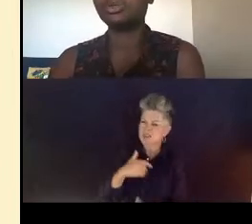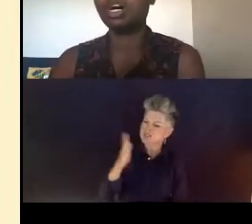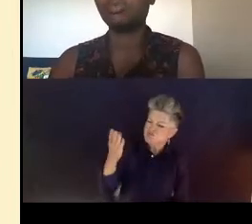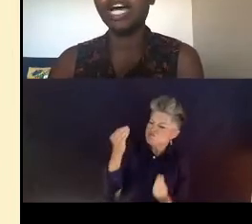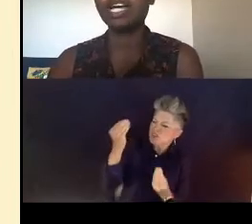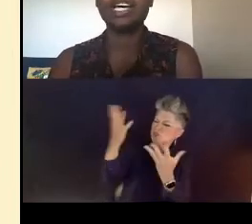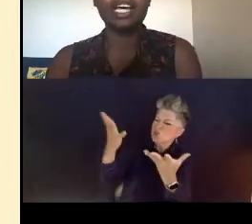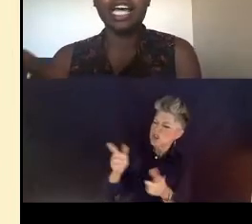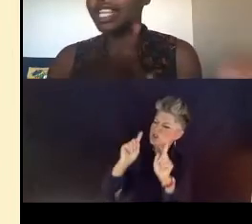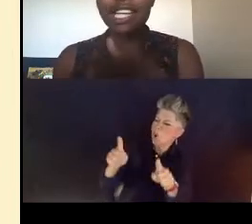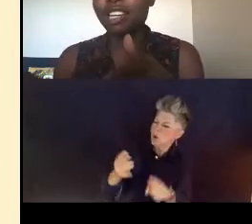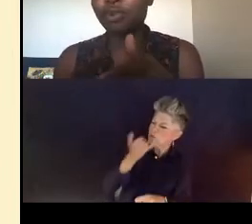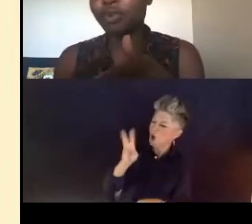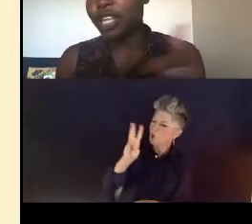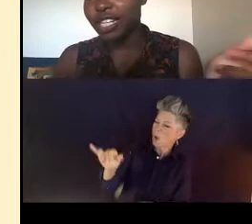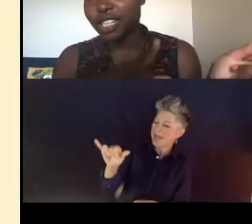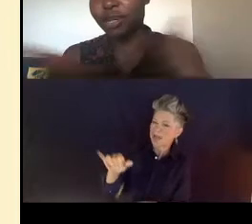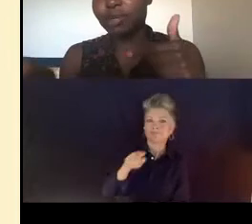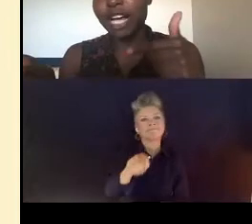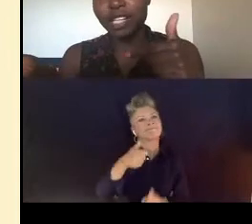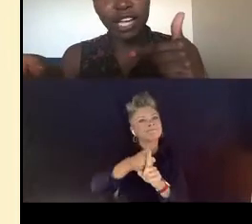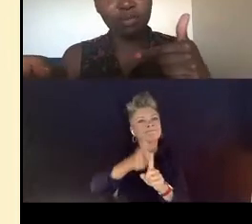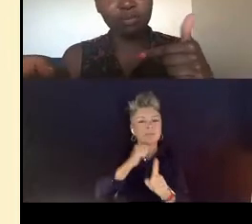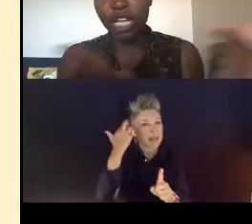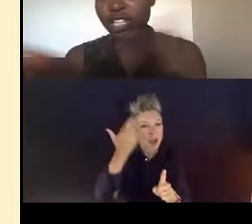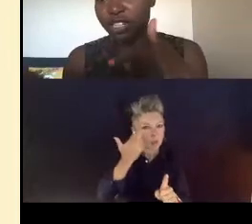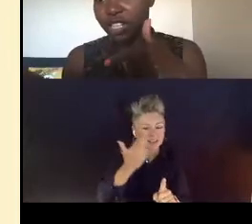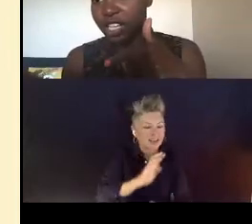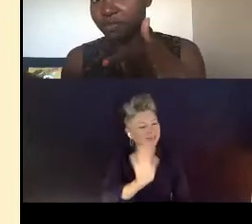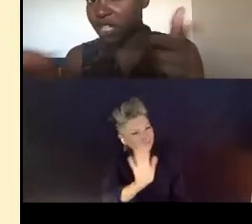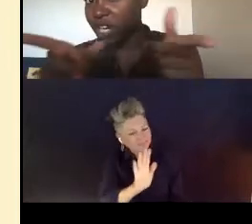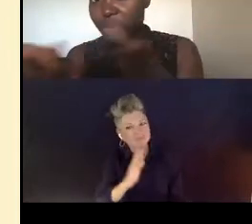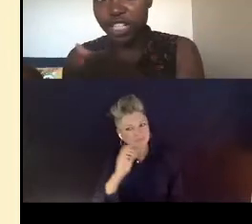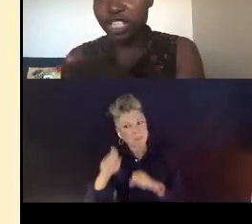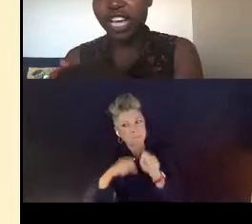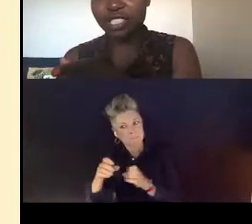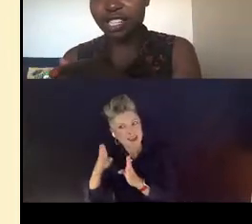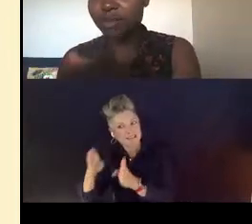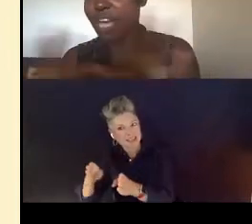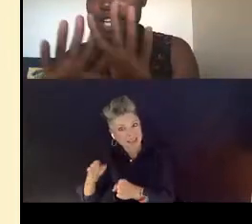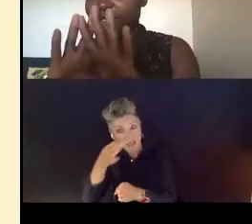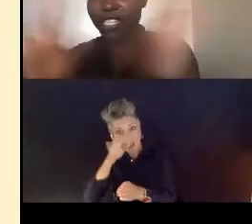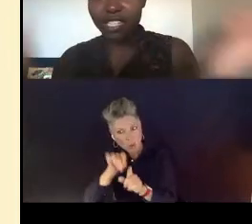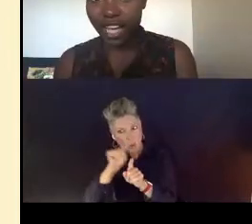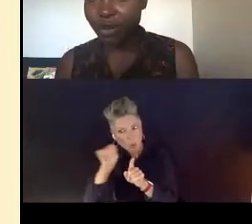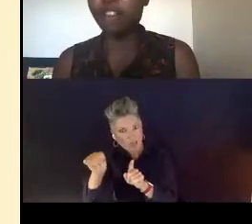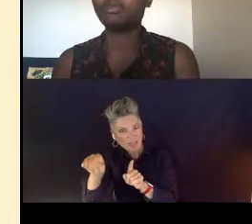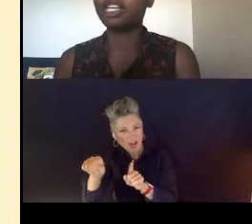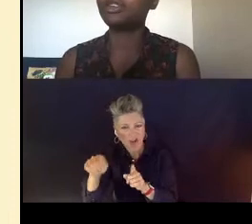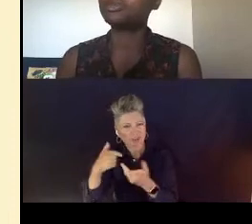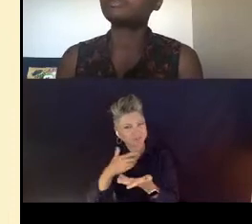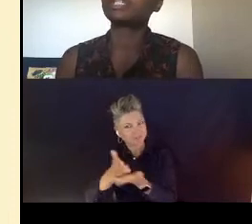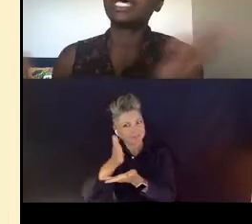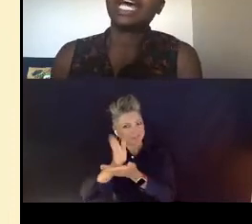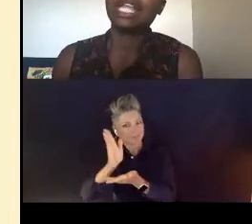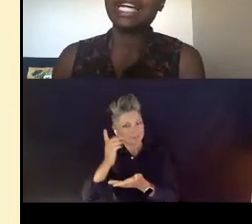going the wrong way. And they didn't even realize that there was a bike lane, like literally a couple inches next to them that is a-okay for me to